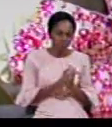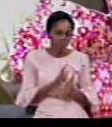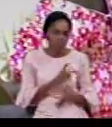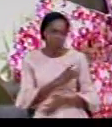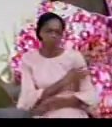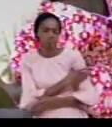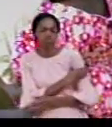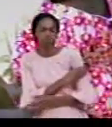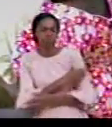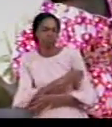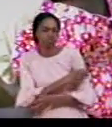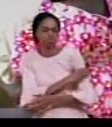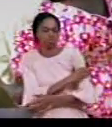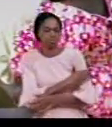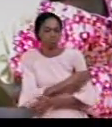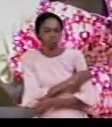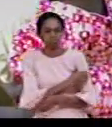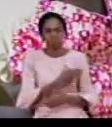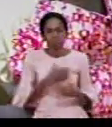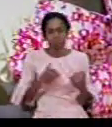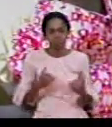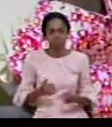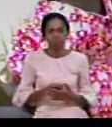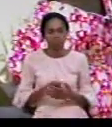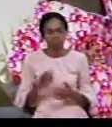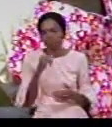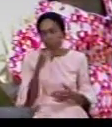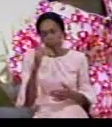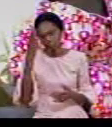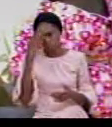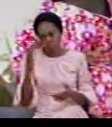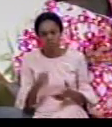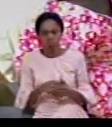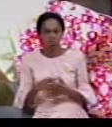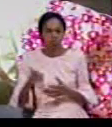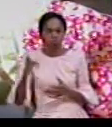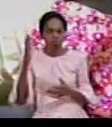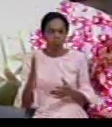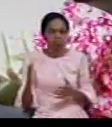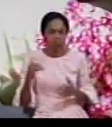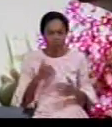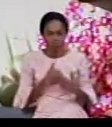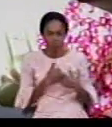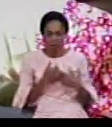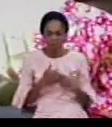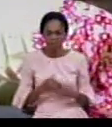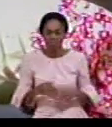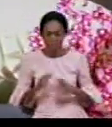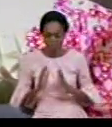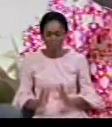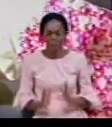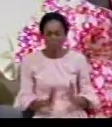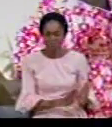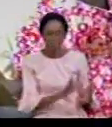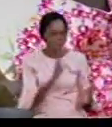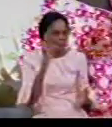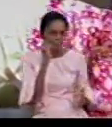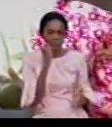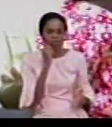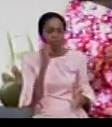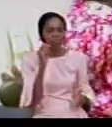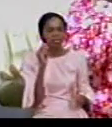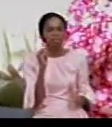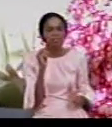While I was treating low BP, God is already packaging these twins in my tummy. I did not know. When I went to the hospital, I